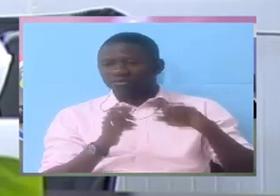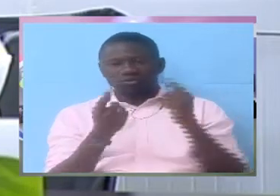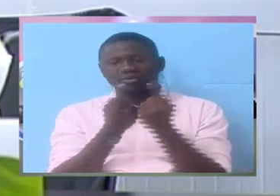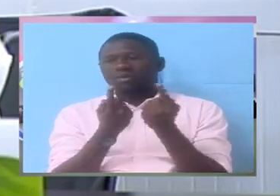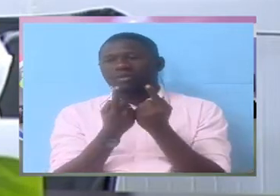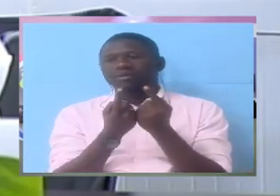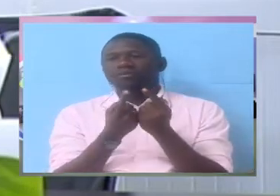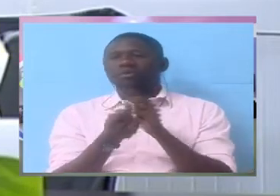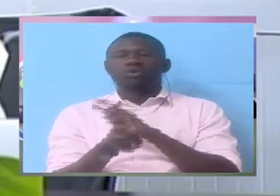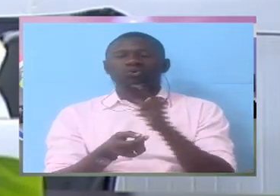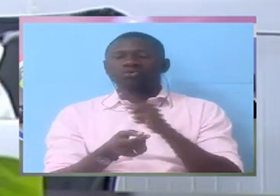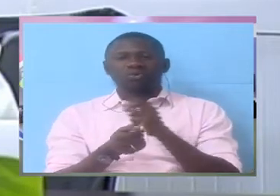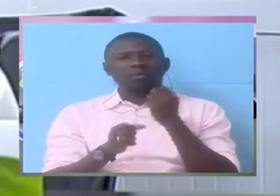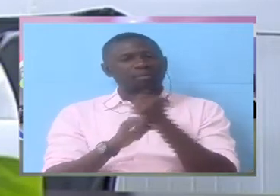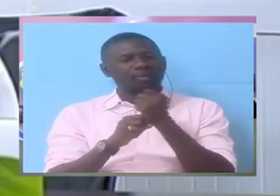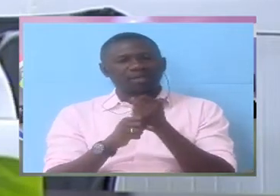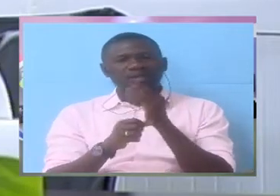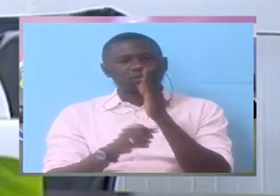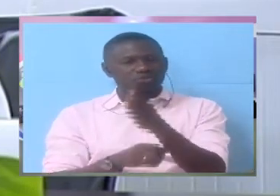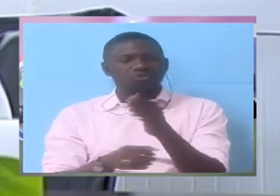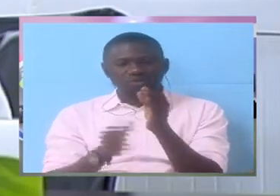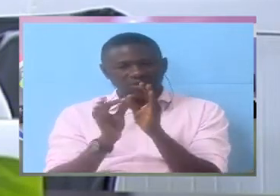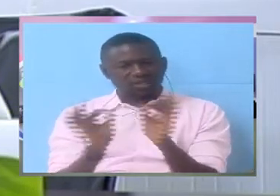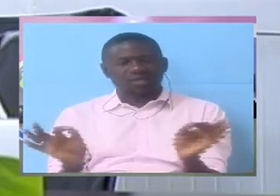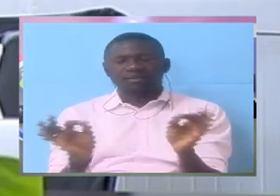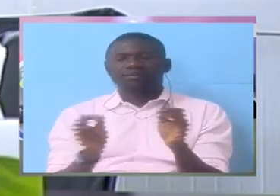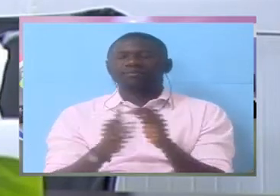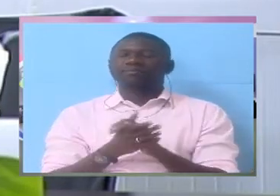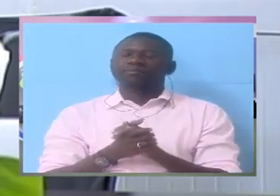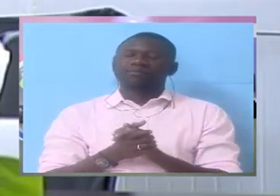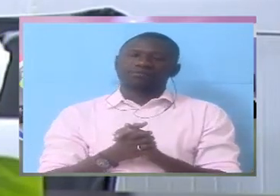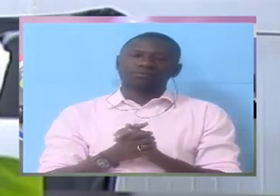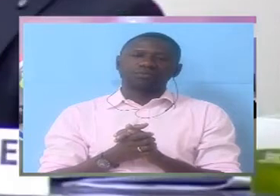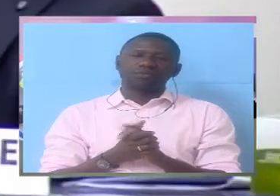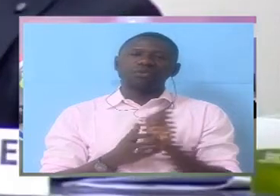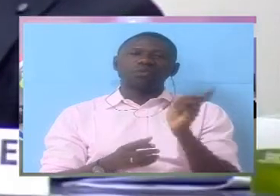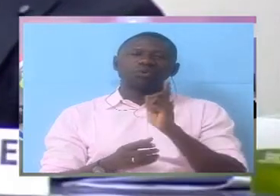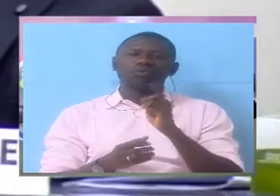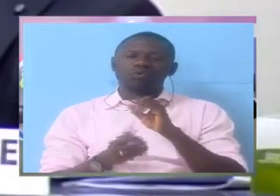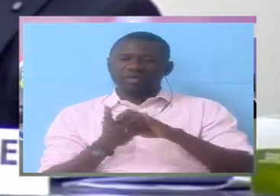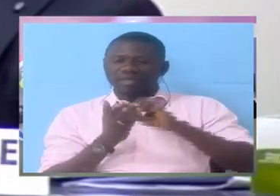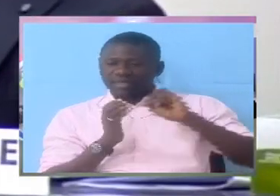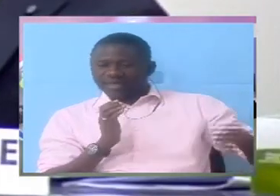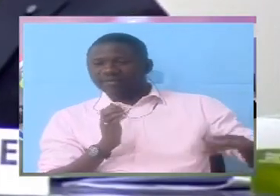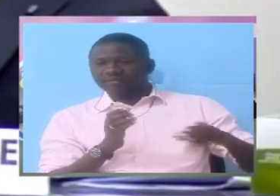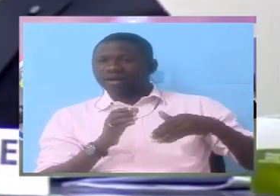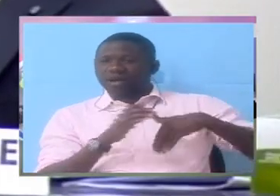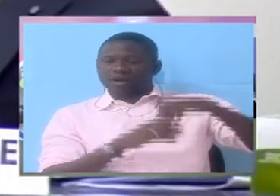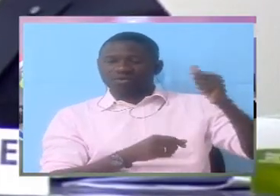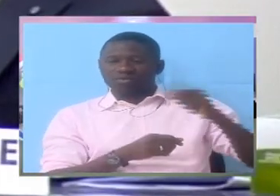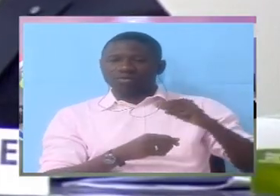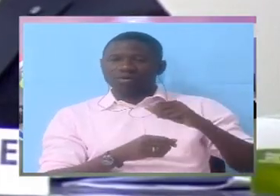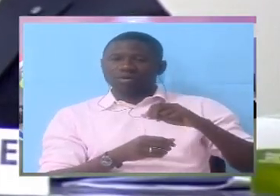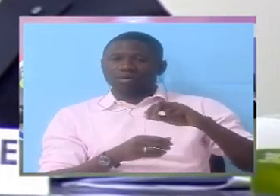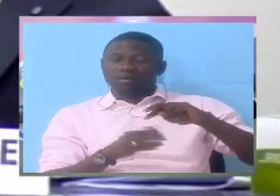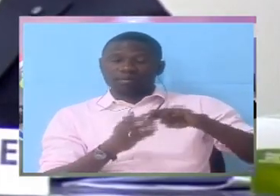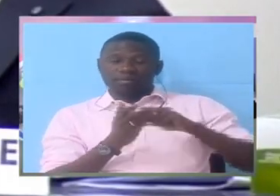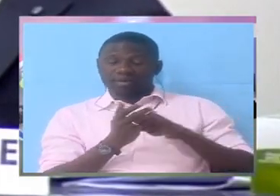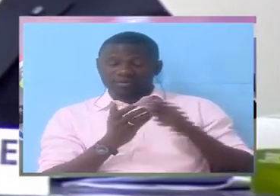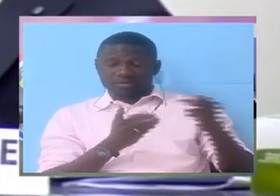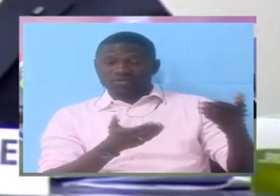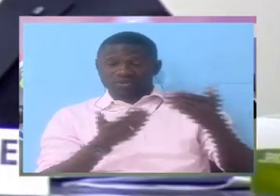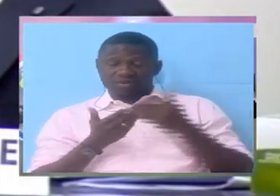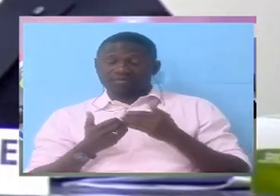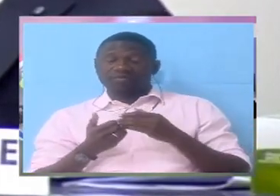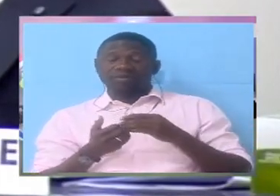mabara manke nyi nyandi roti now what is what you left out rendered what you gave us to be false Yemen to come